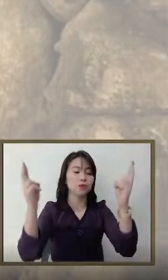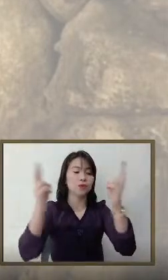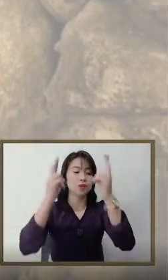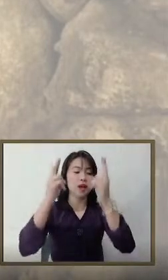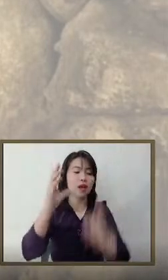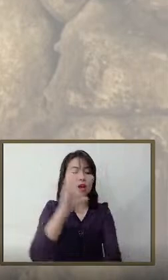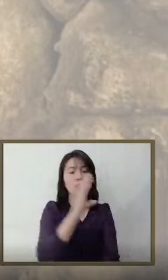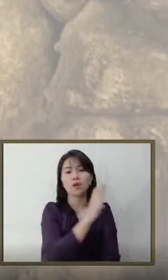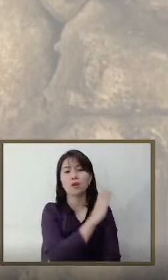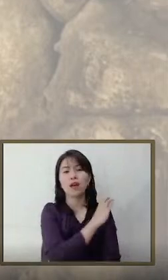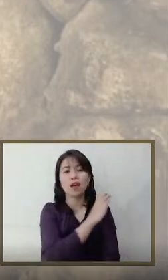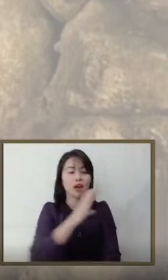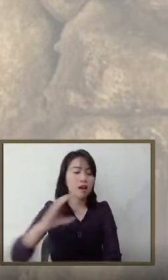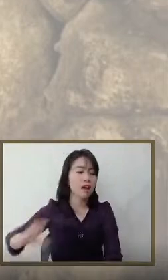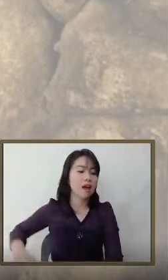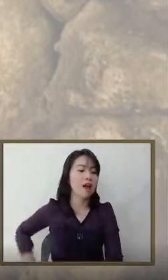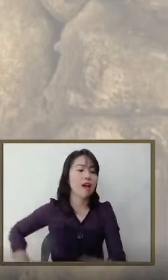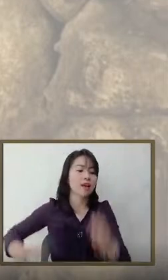hallelujah.